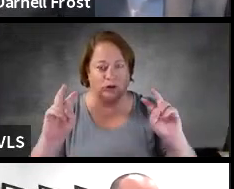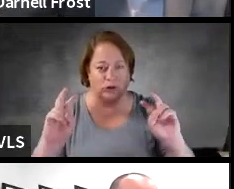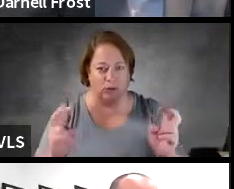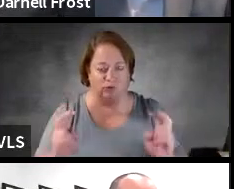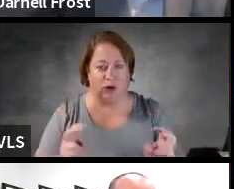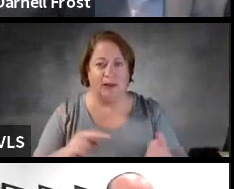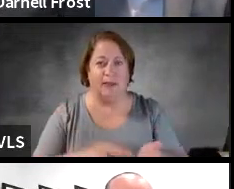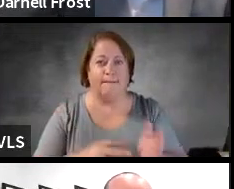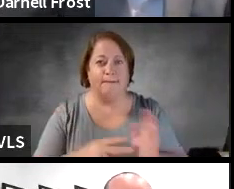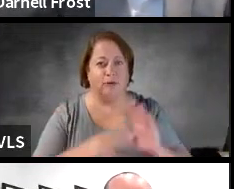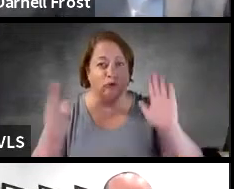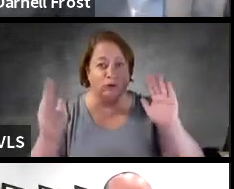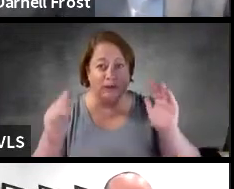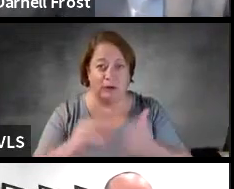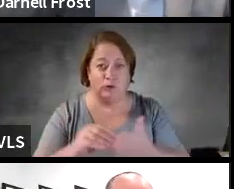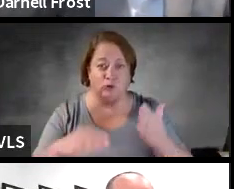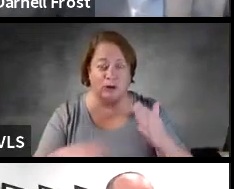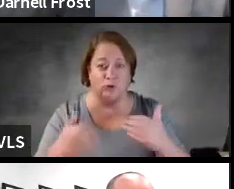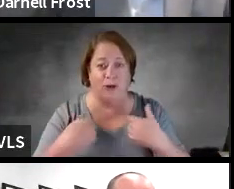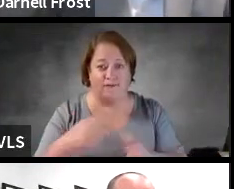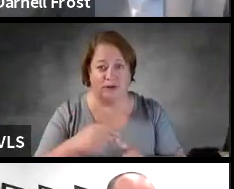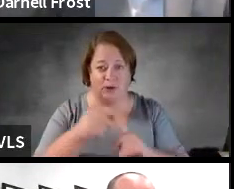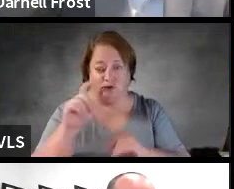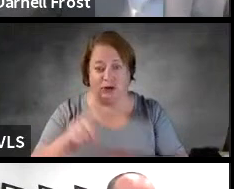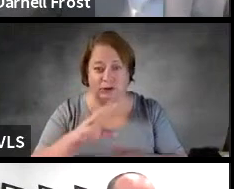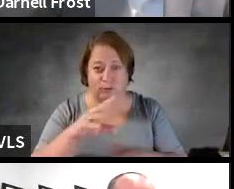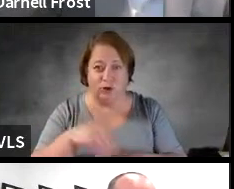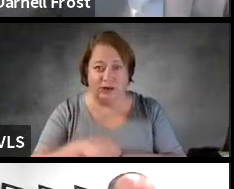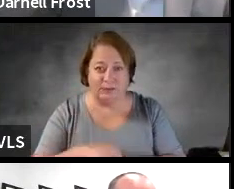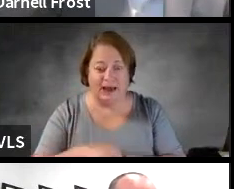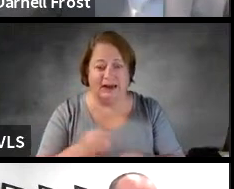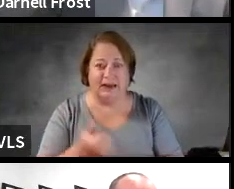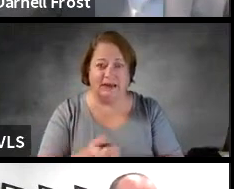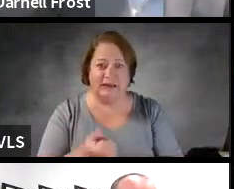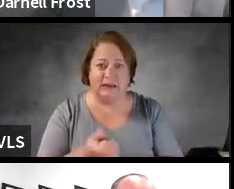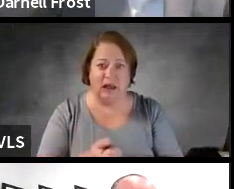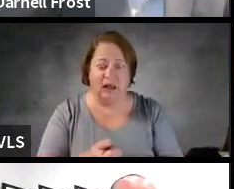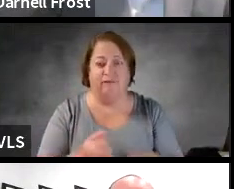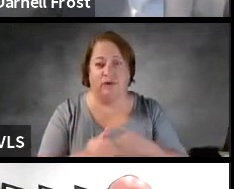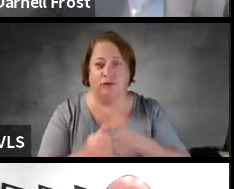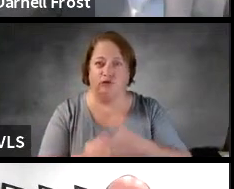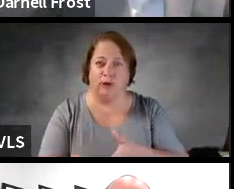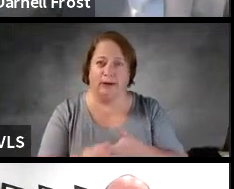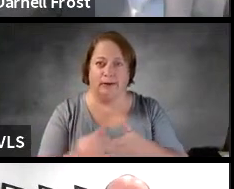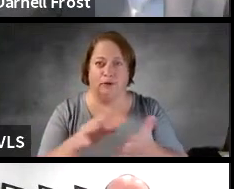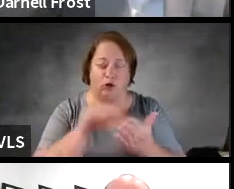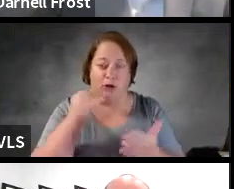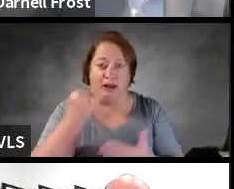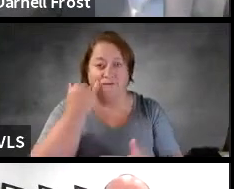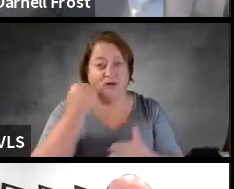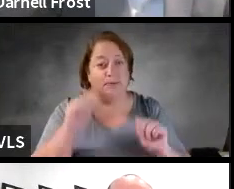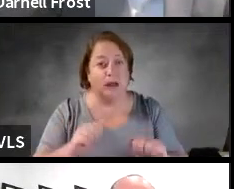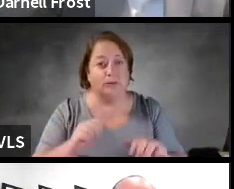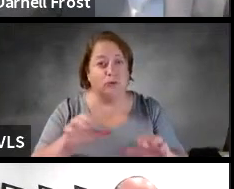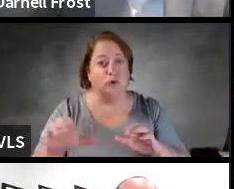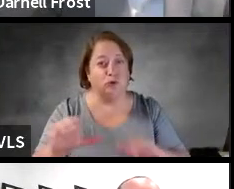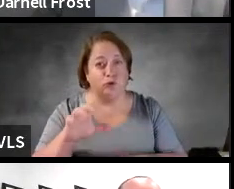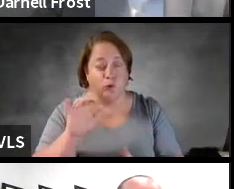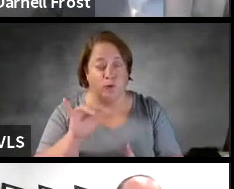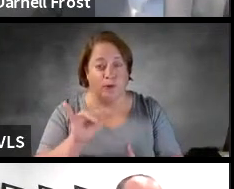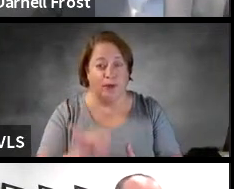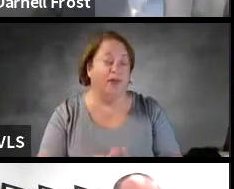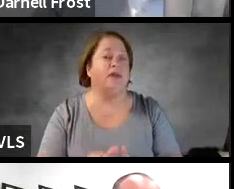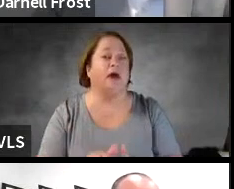you are expecting students with special needs to participate in self-directed learning. If it was possible for students to learn from